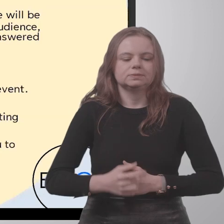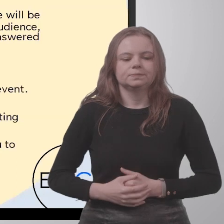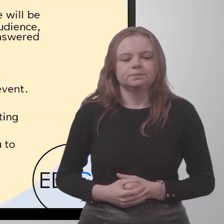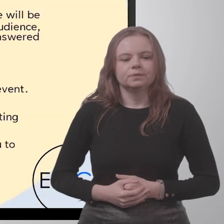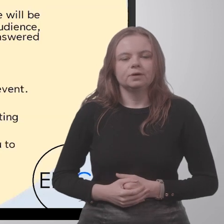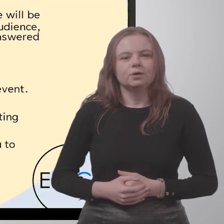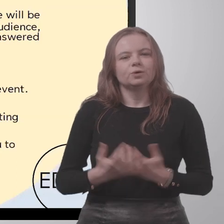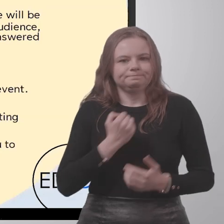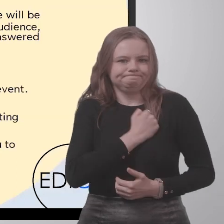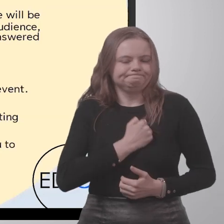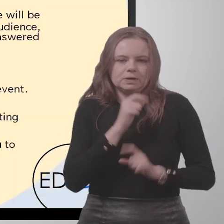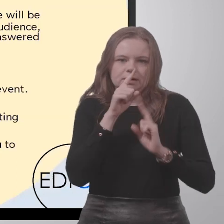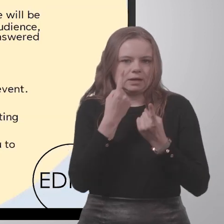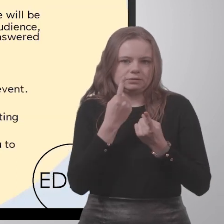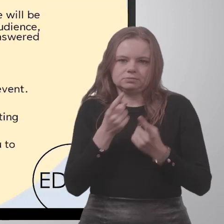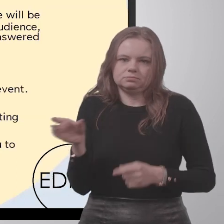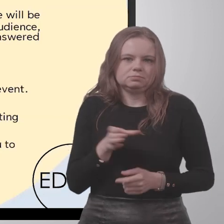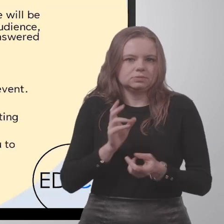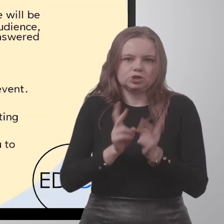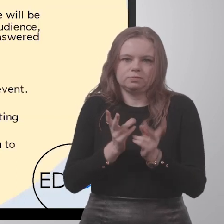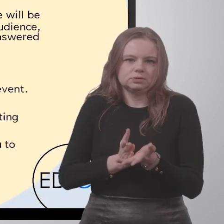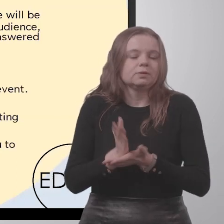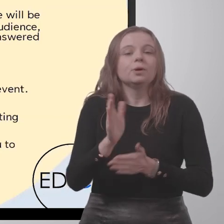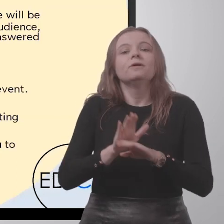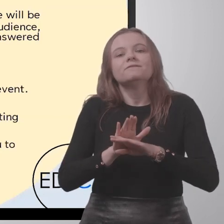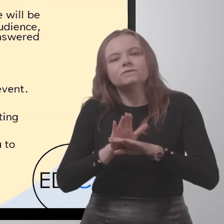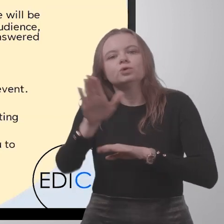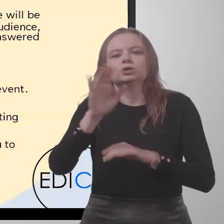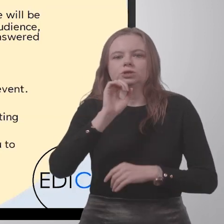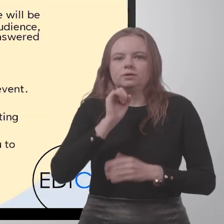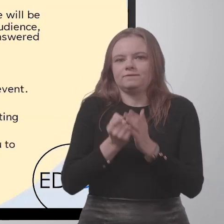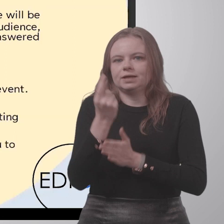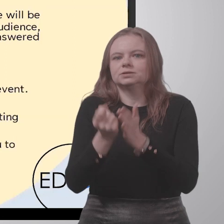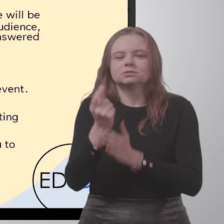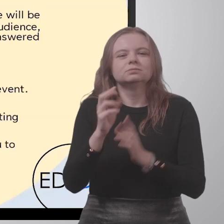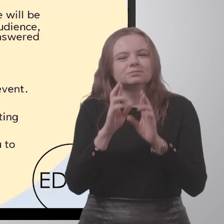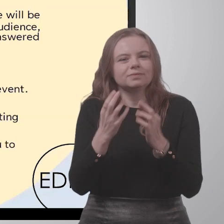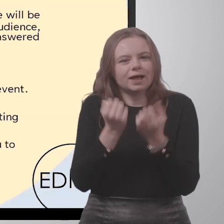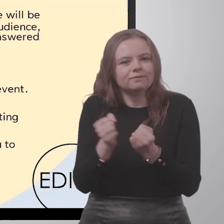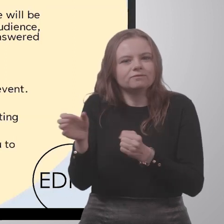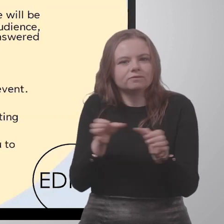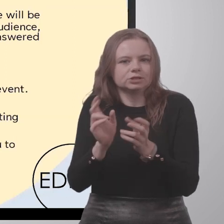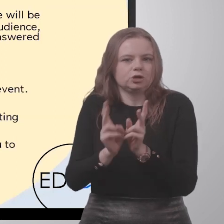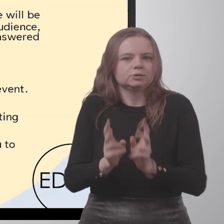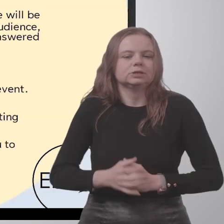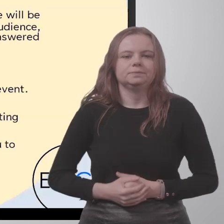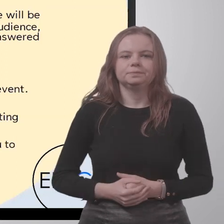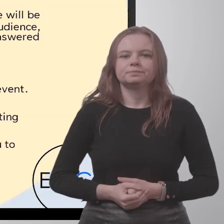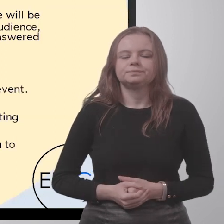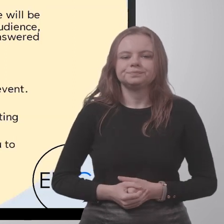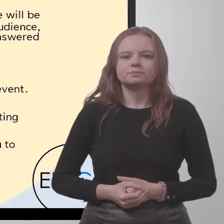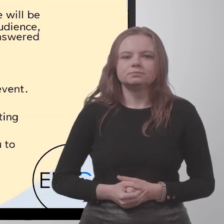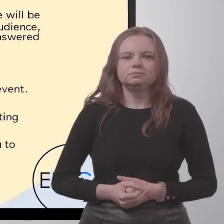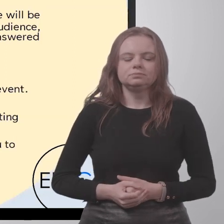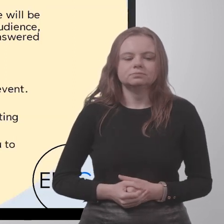please forgive us for not being able to do that on this occasion, but for future events, this will be something that we will hopefully have in place. In